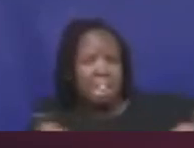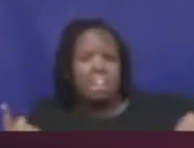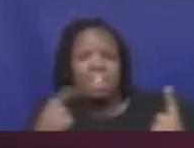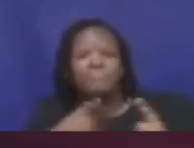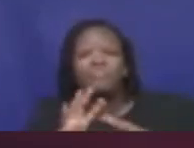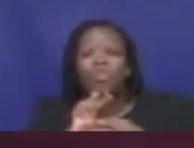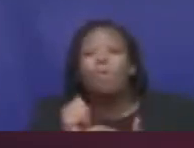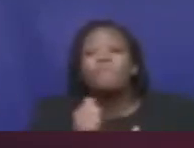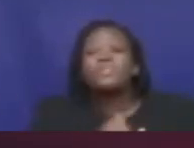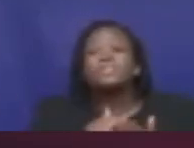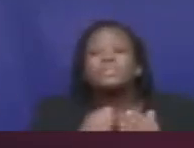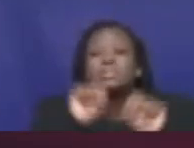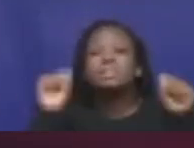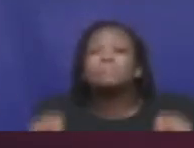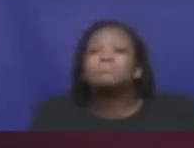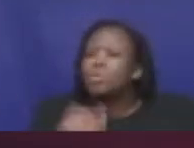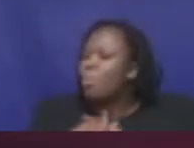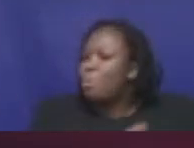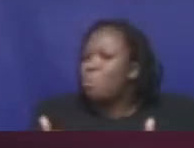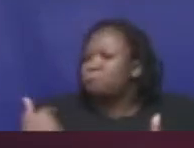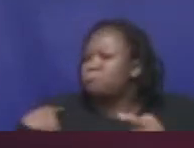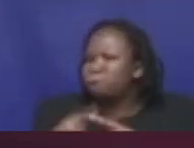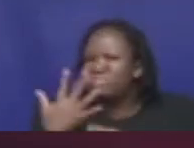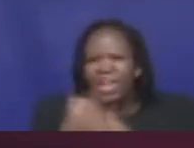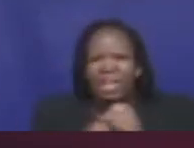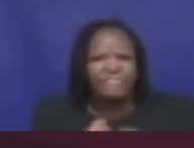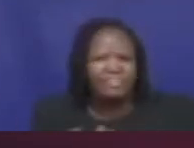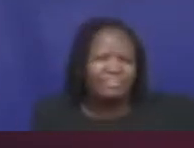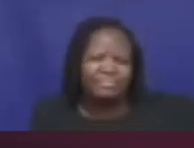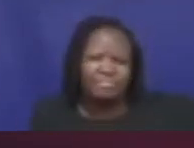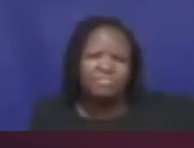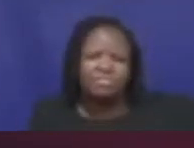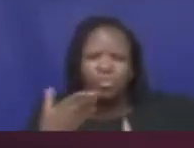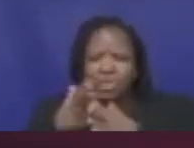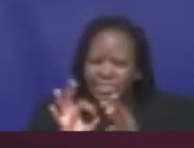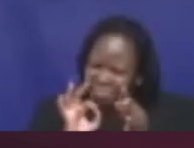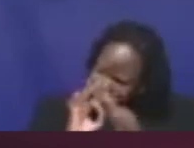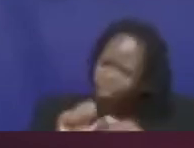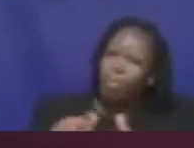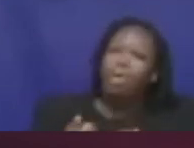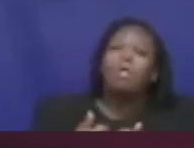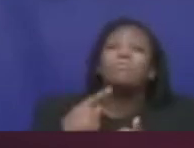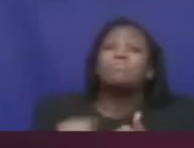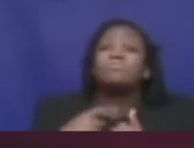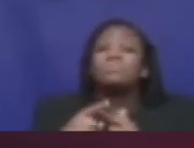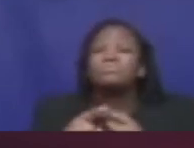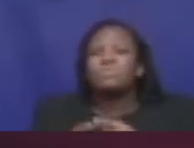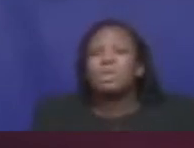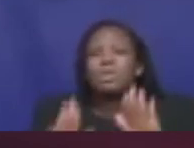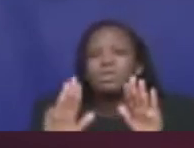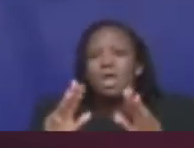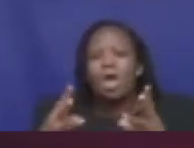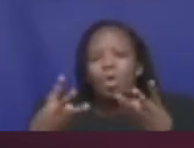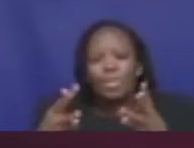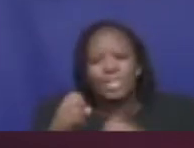that the Home Affairs system has been working well for the last 5 years, and working particularly well for the 9 wasted years before